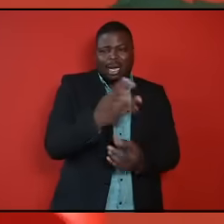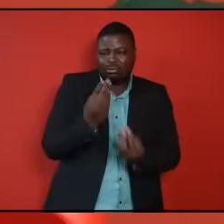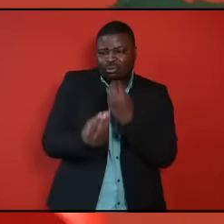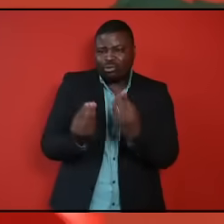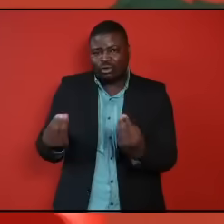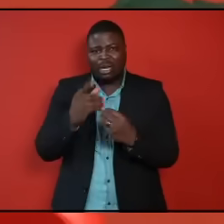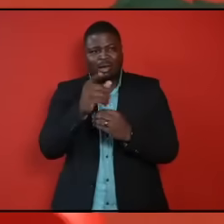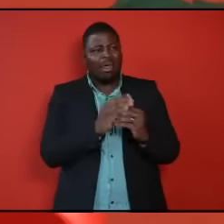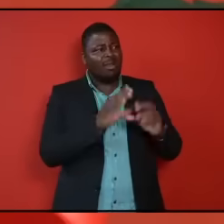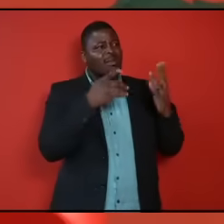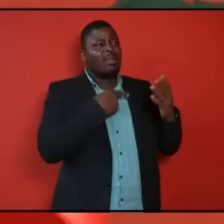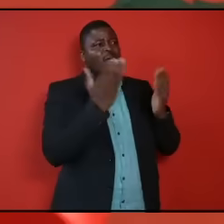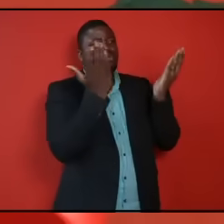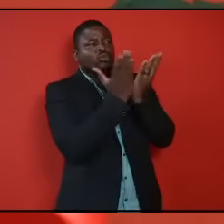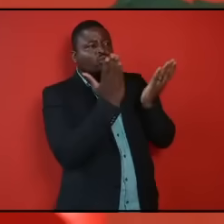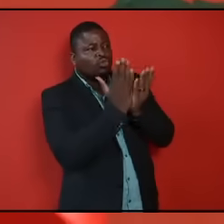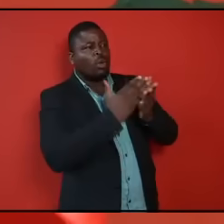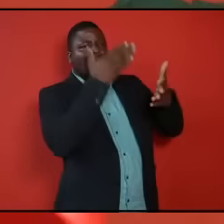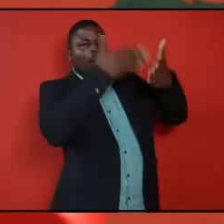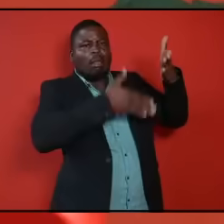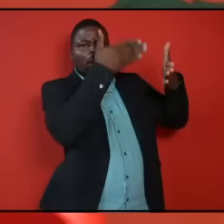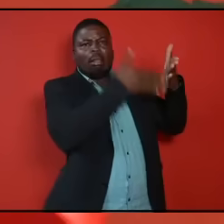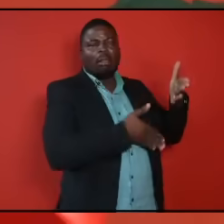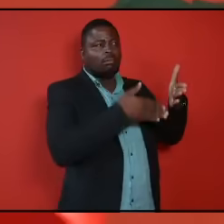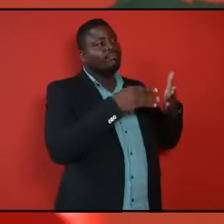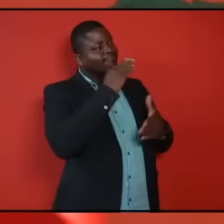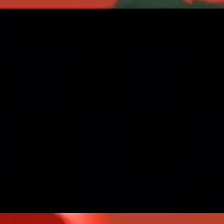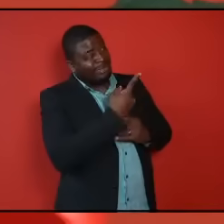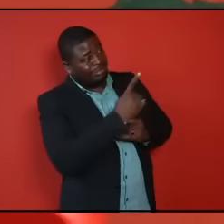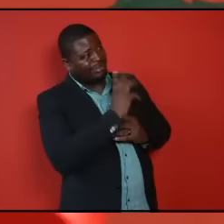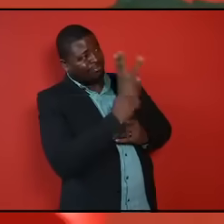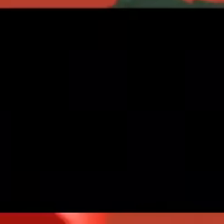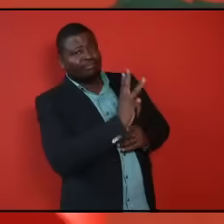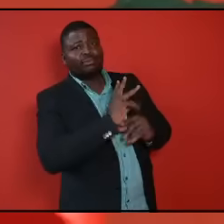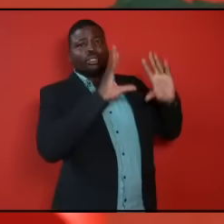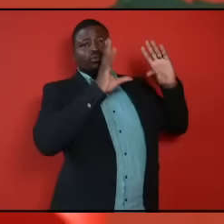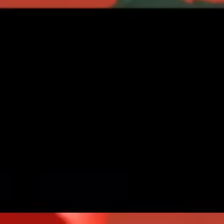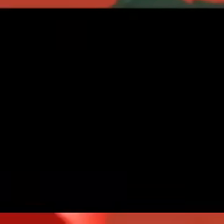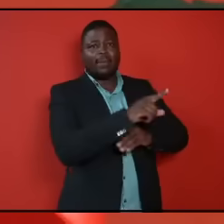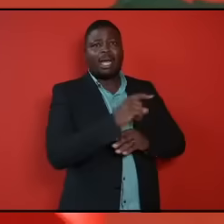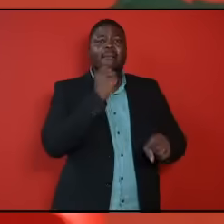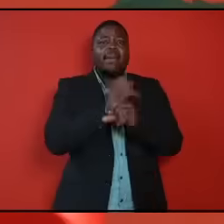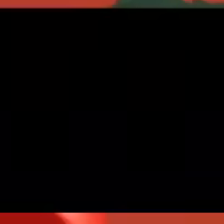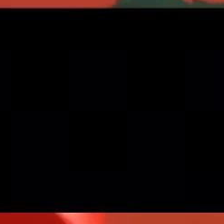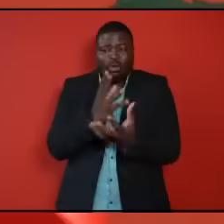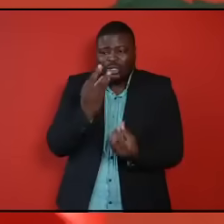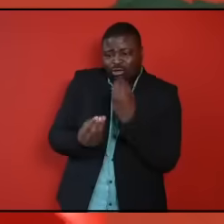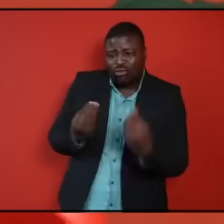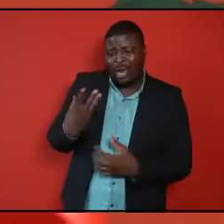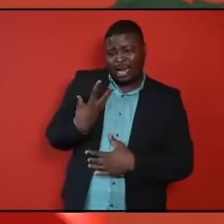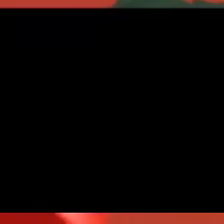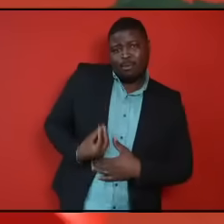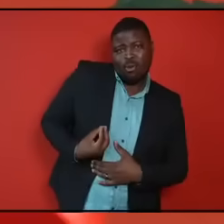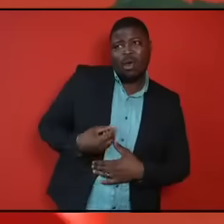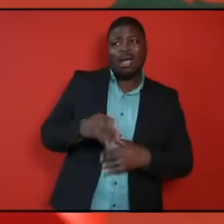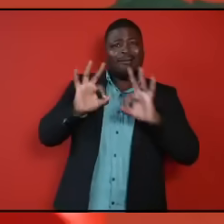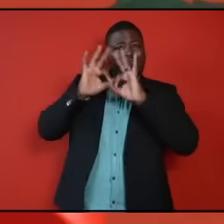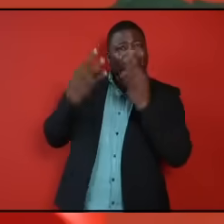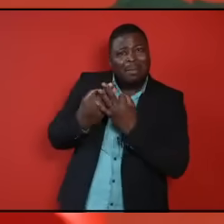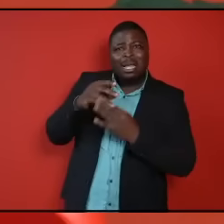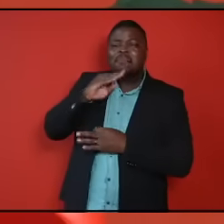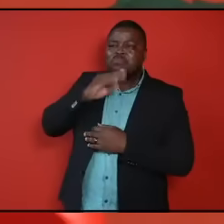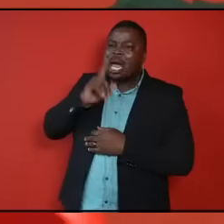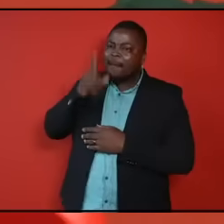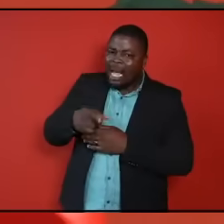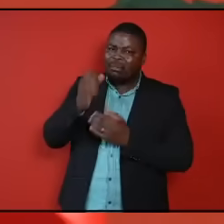access to classrooms, ensured that those less privileged had all the necessary uniforms, books, and shoes to attend school